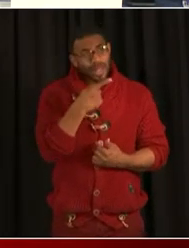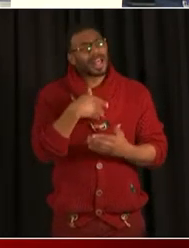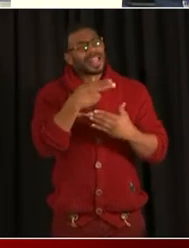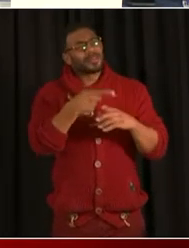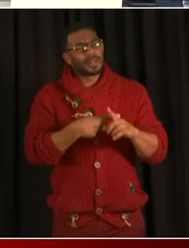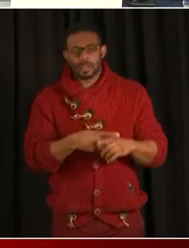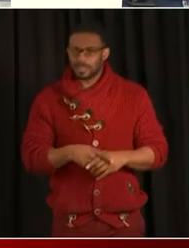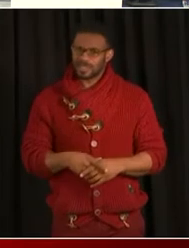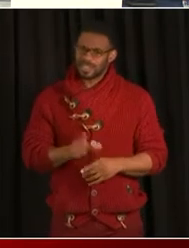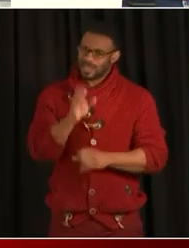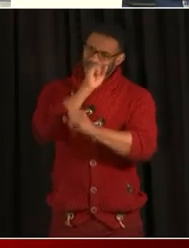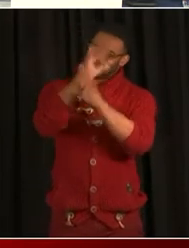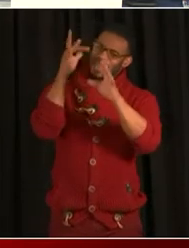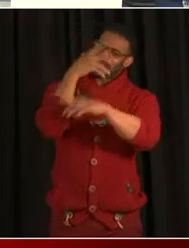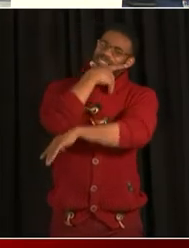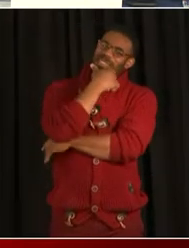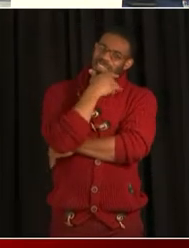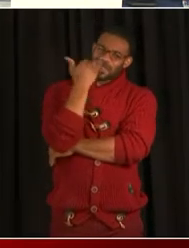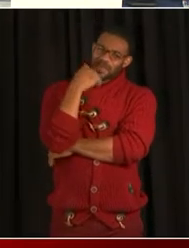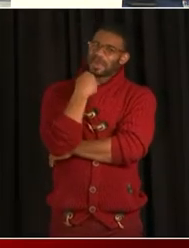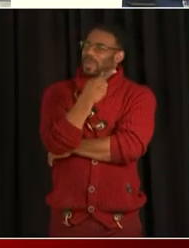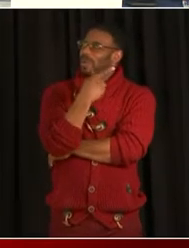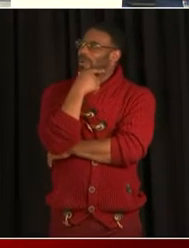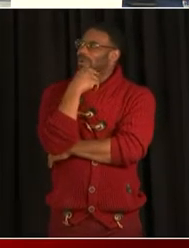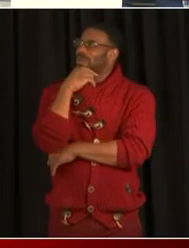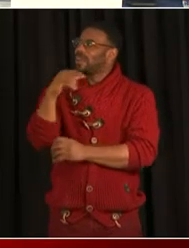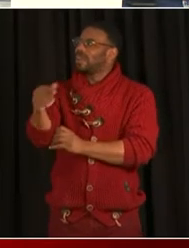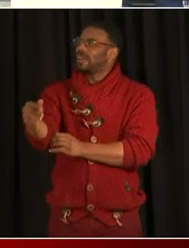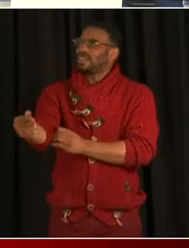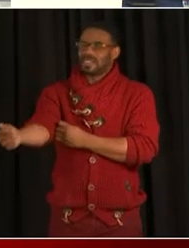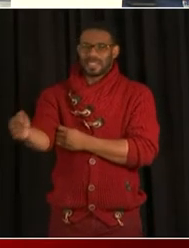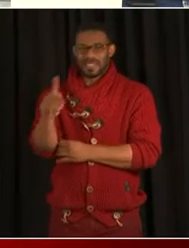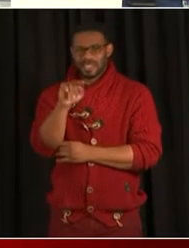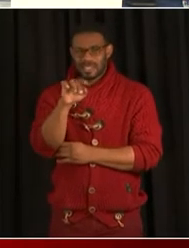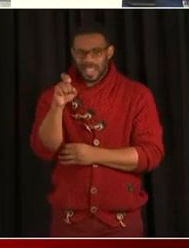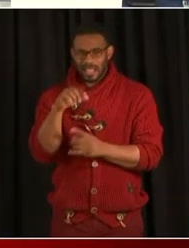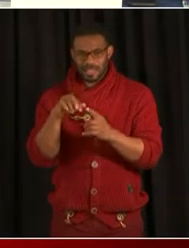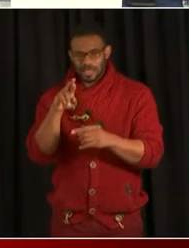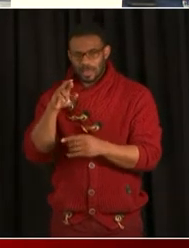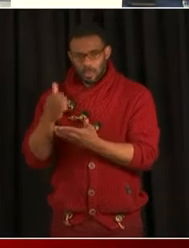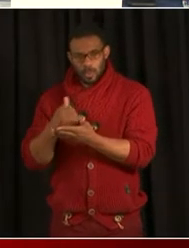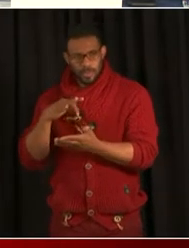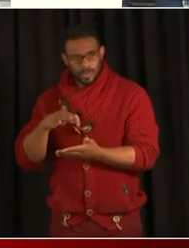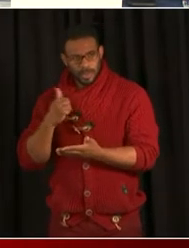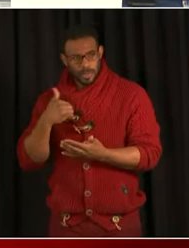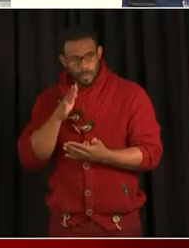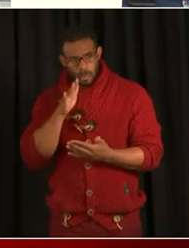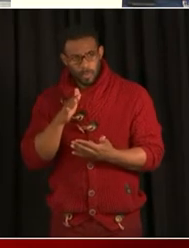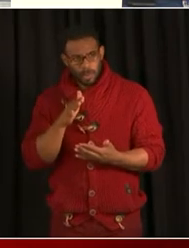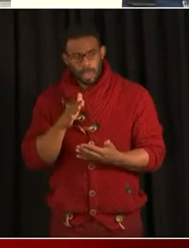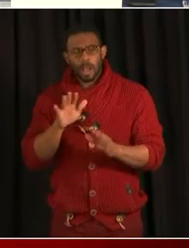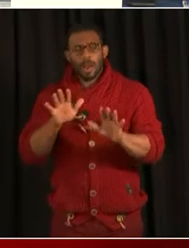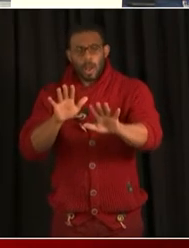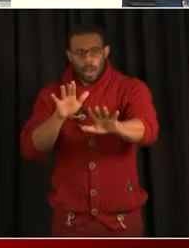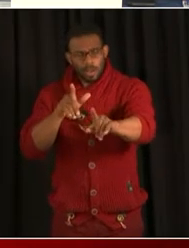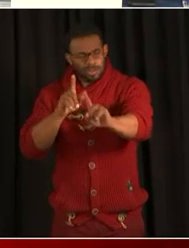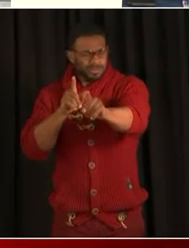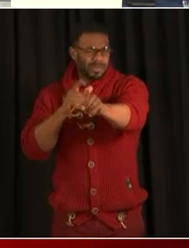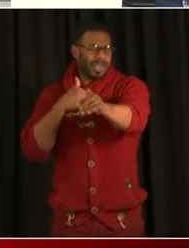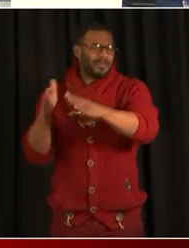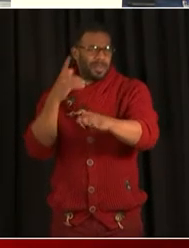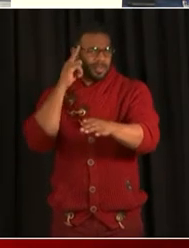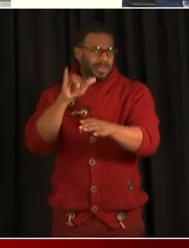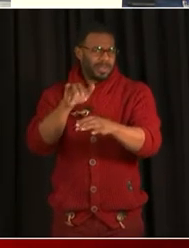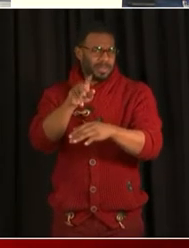that person. Can you imagine if we told tax and revenue that we were going to, oh no, we've